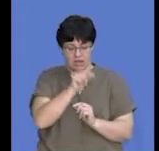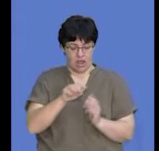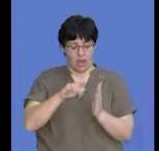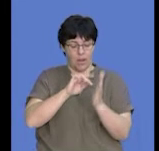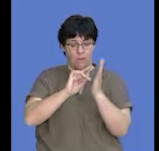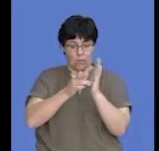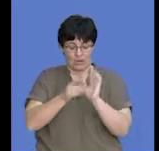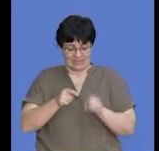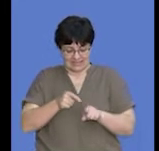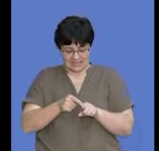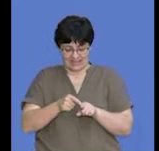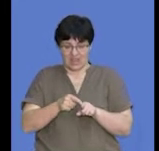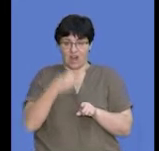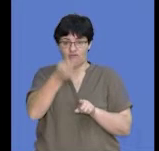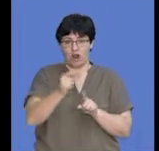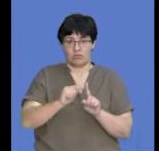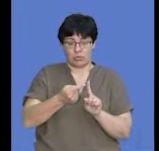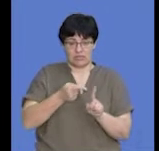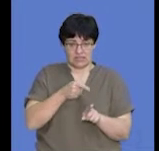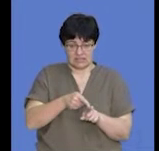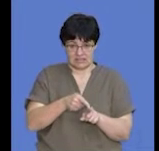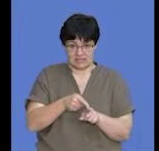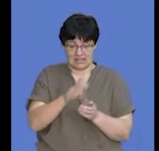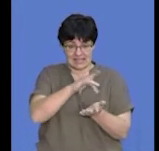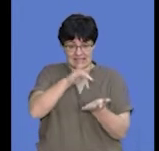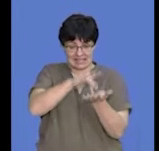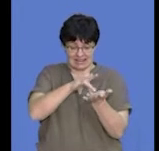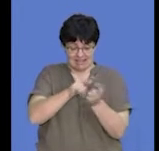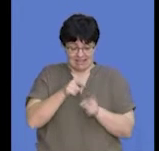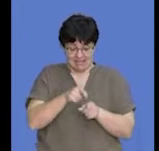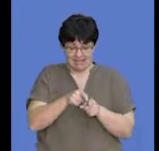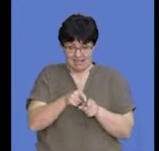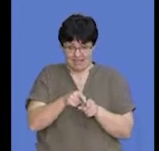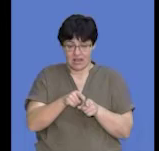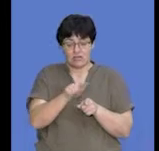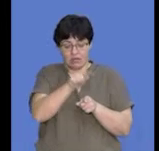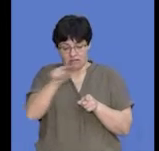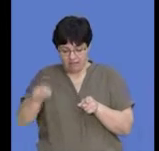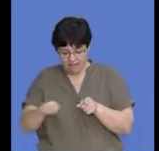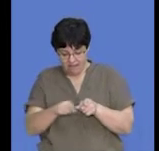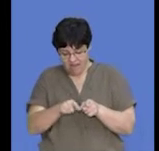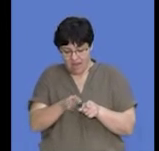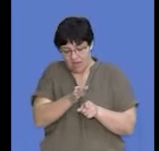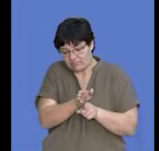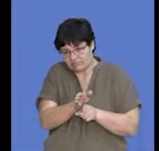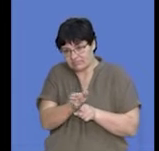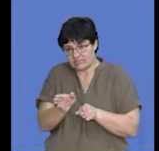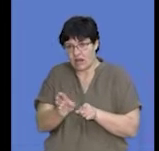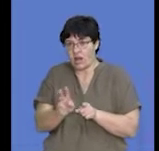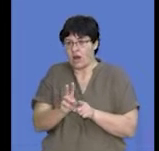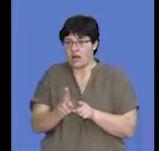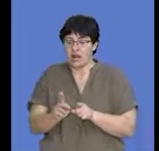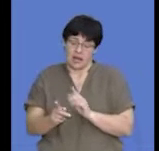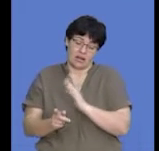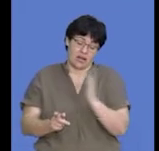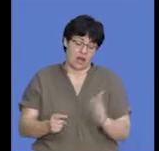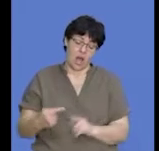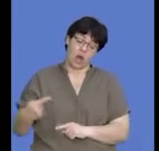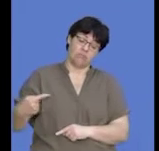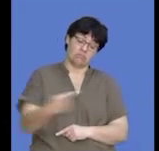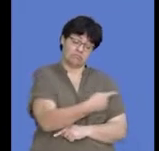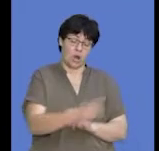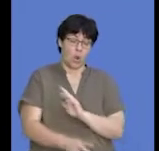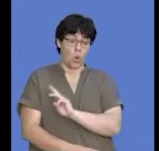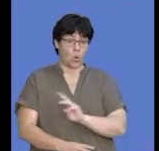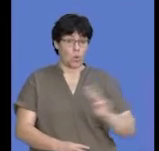at the center of the protractor. Remember the following. The protractor faces to the west in that